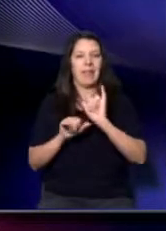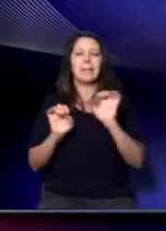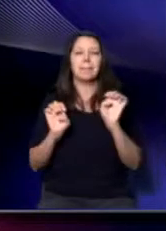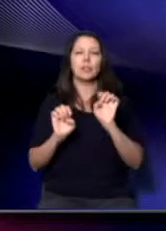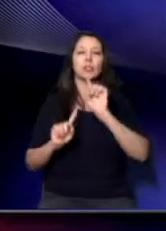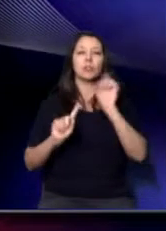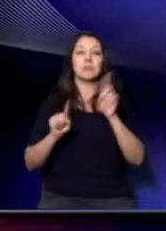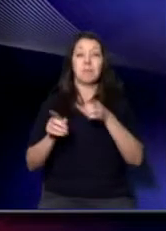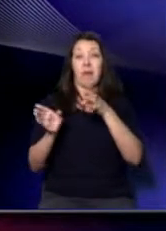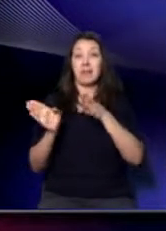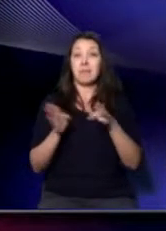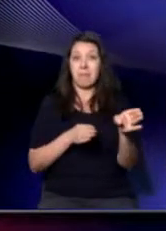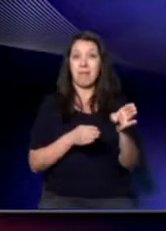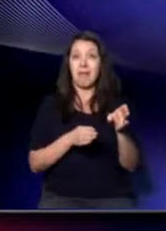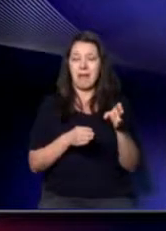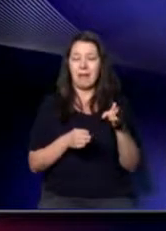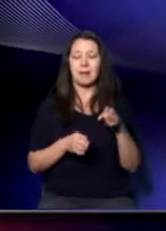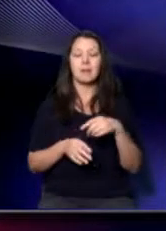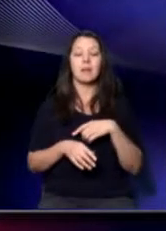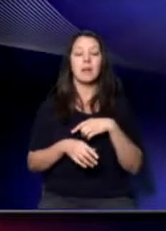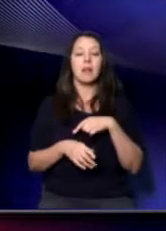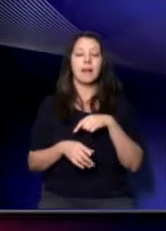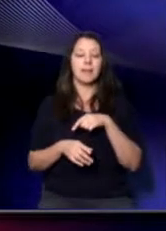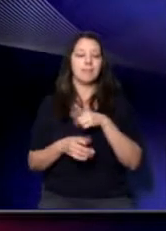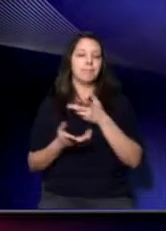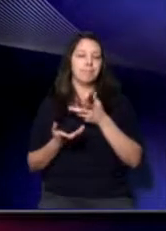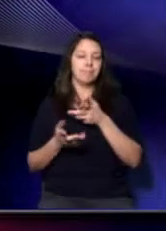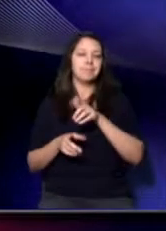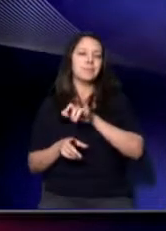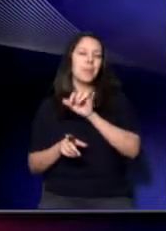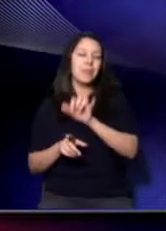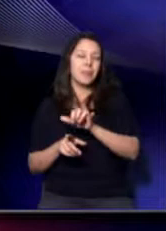plan, and that actually is